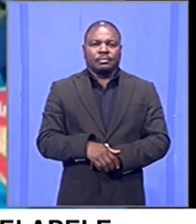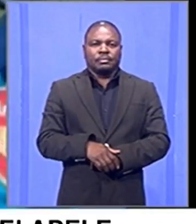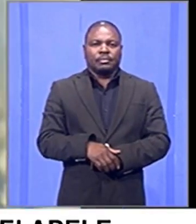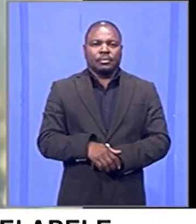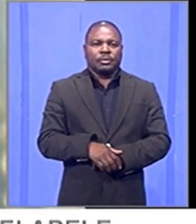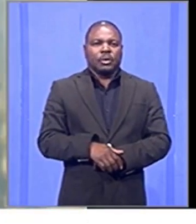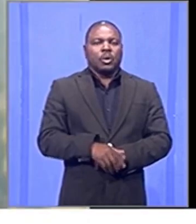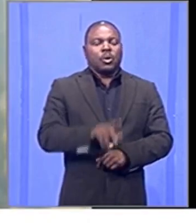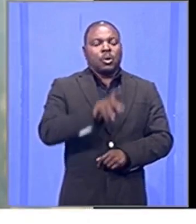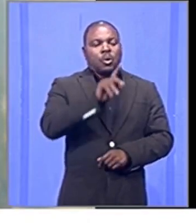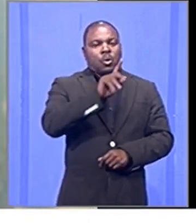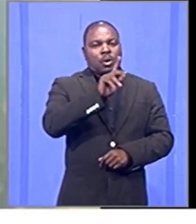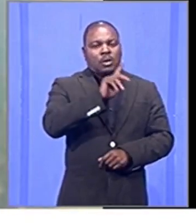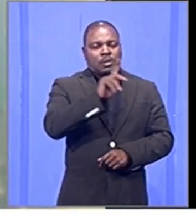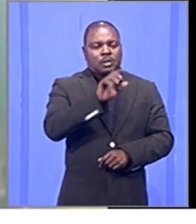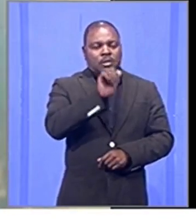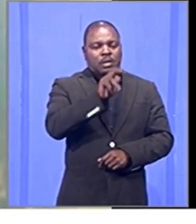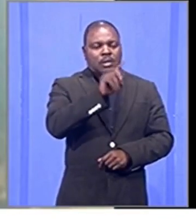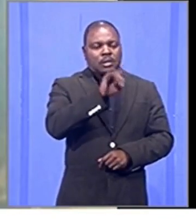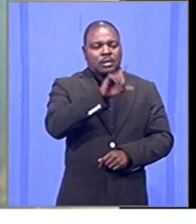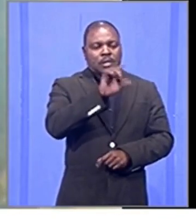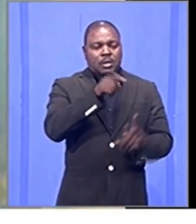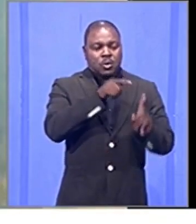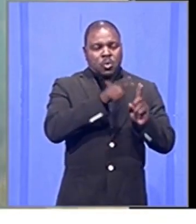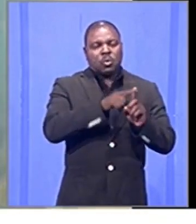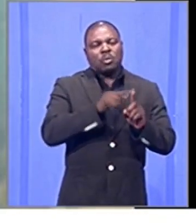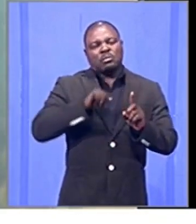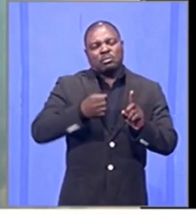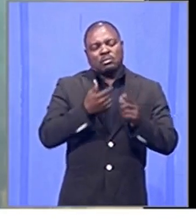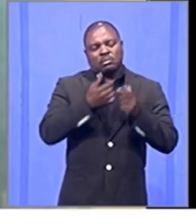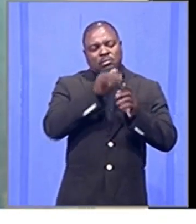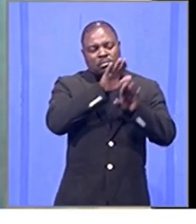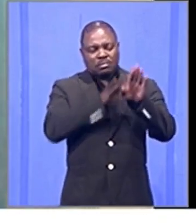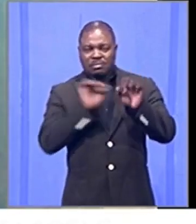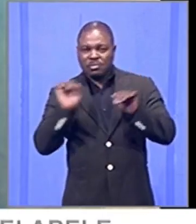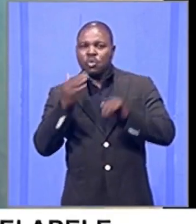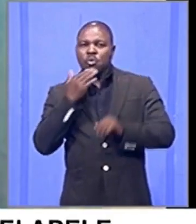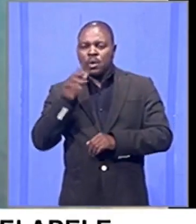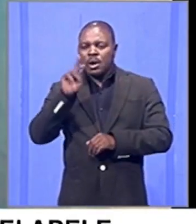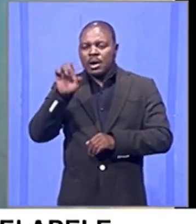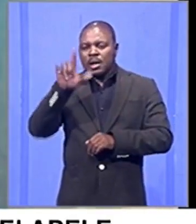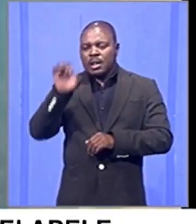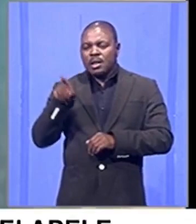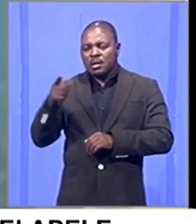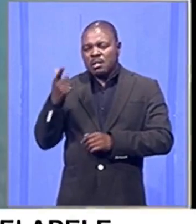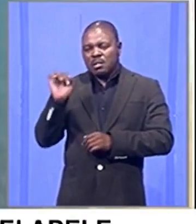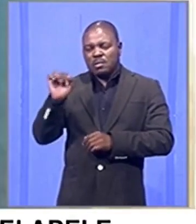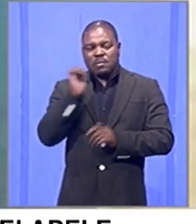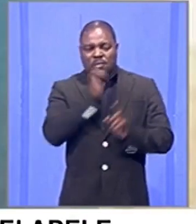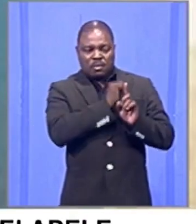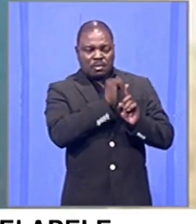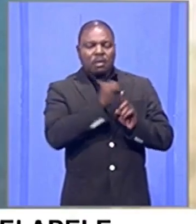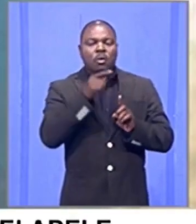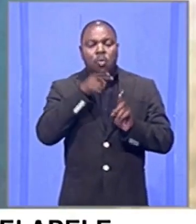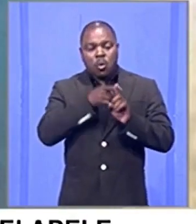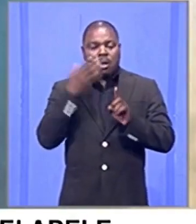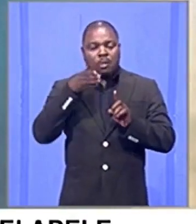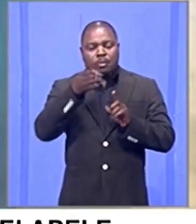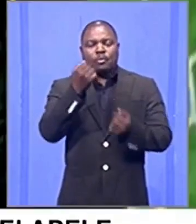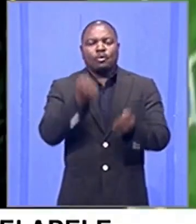Zandile Khumalo eo e leng ngwana boko Kelly Khumalo kgarebe ya kgalala ya bolo ya maoto e bolailweng ke yena ya ntseng a fana ka